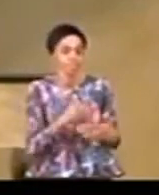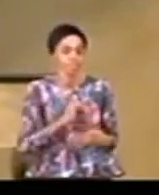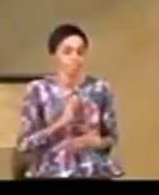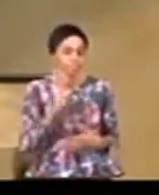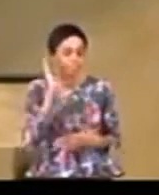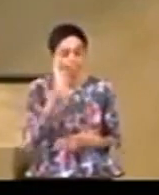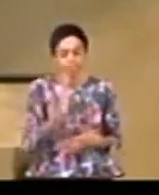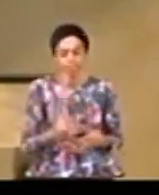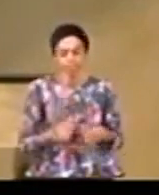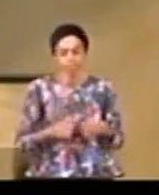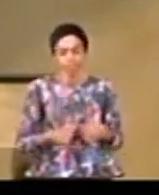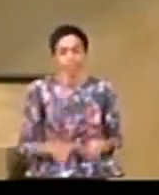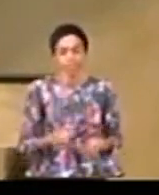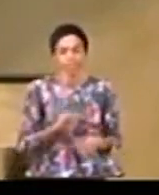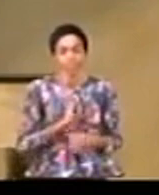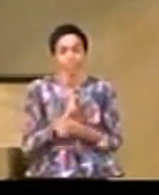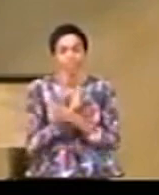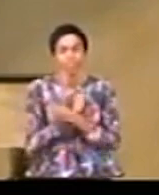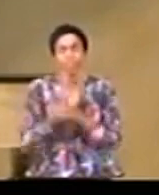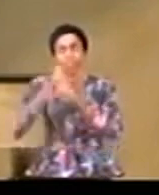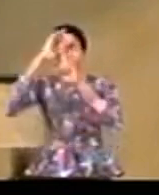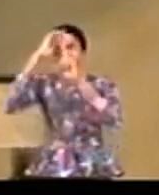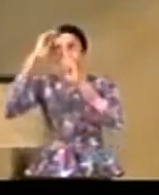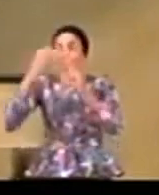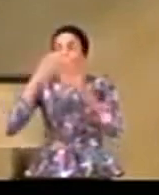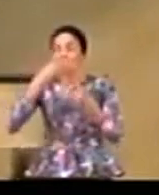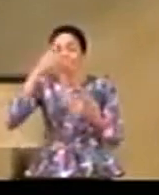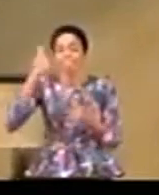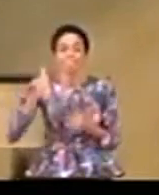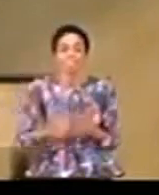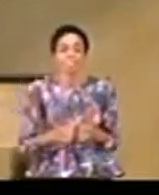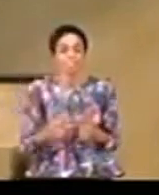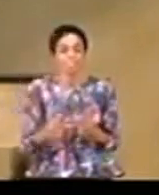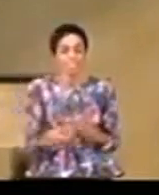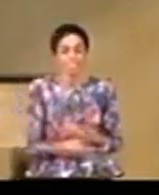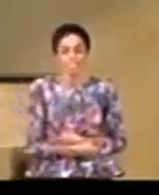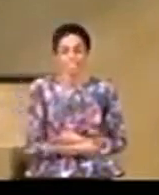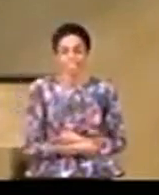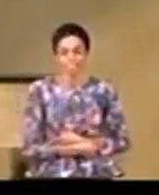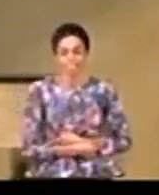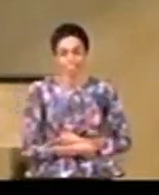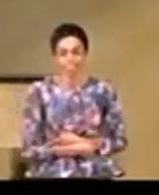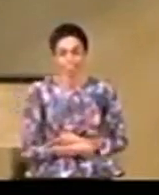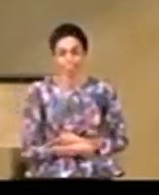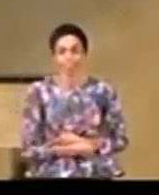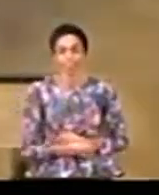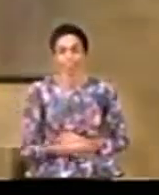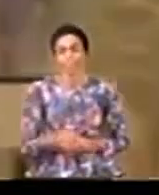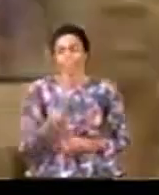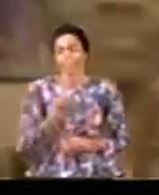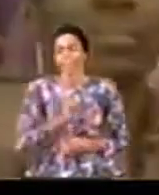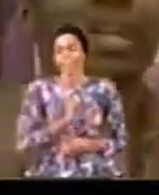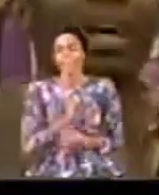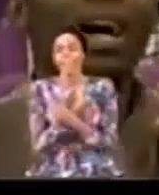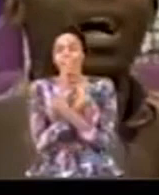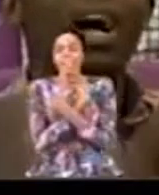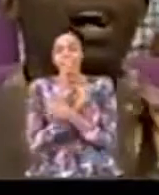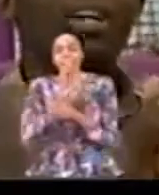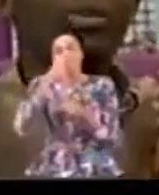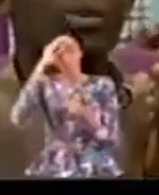will abide. I love him better every day, better every day.